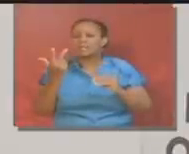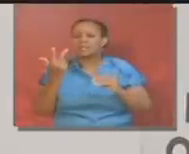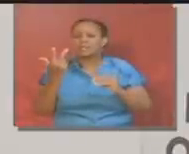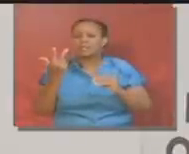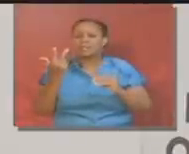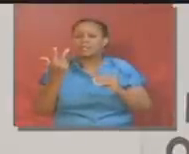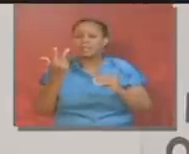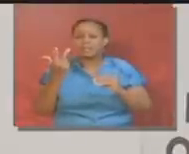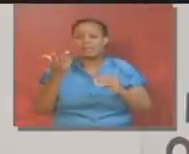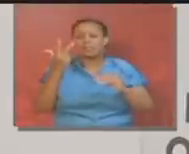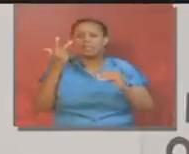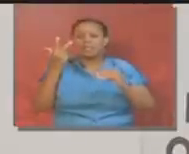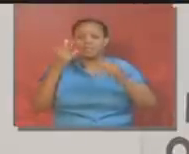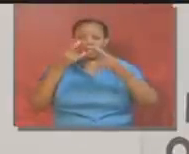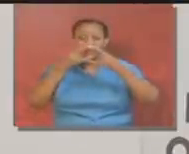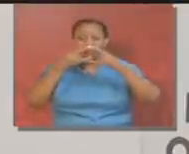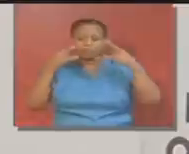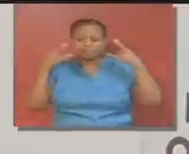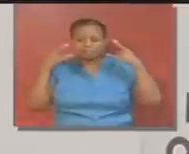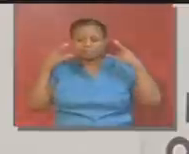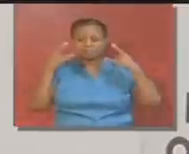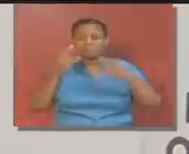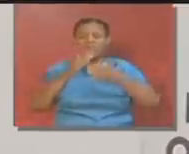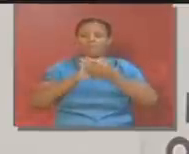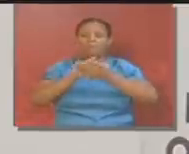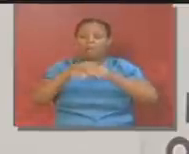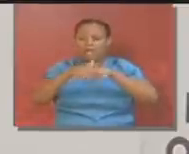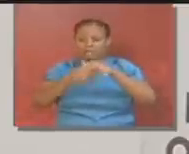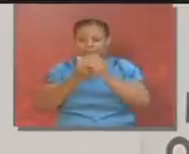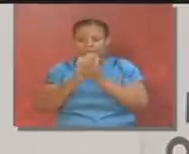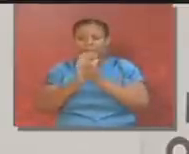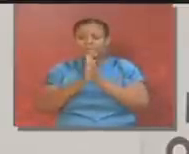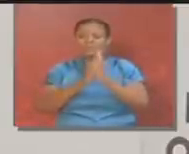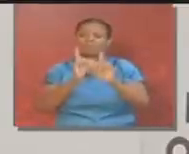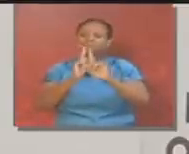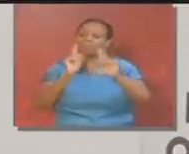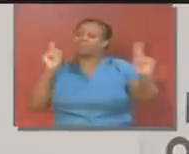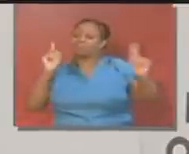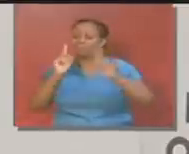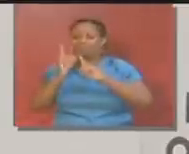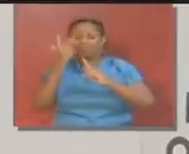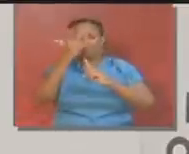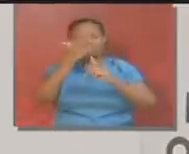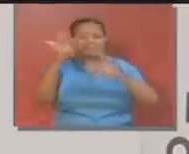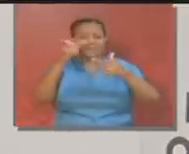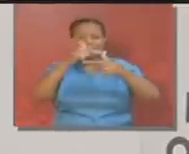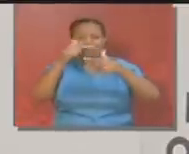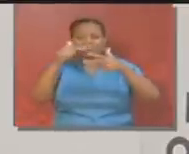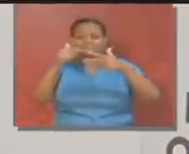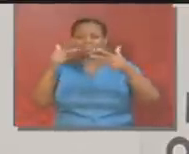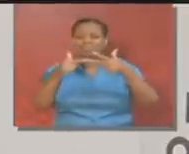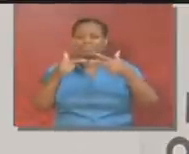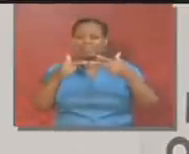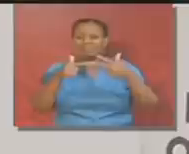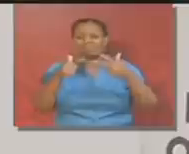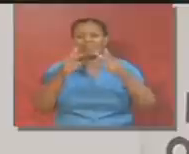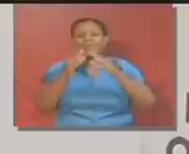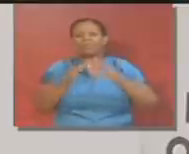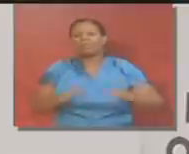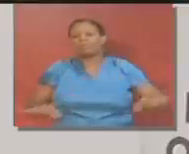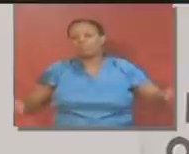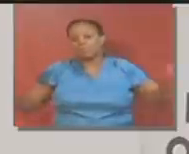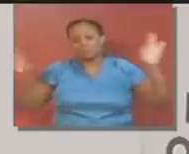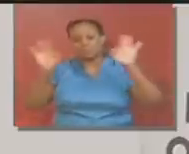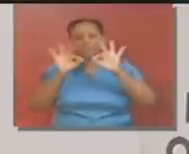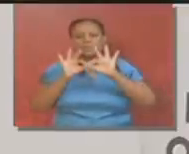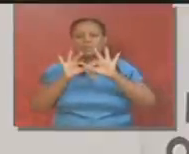mask, wash your hands, and also watch your distance. Wear your mask, wash your hands, and watch your distance. And this the first start of it